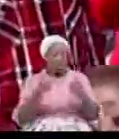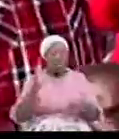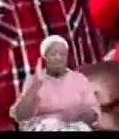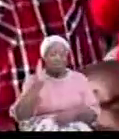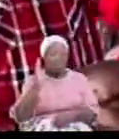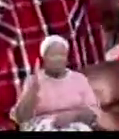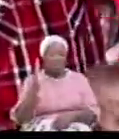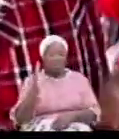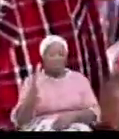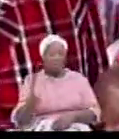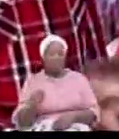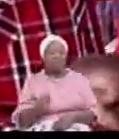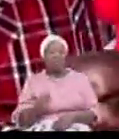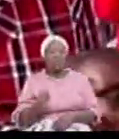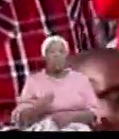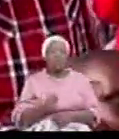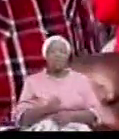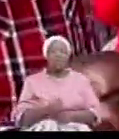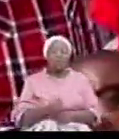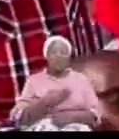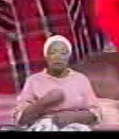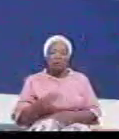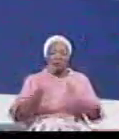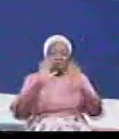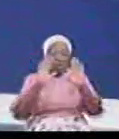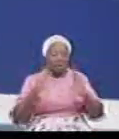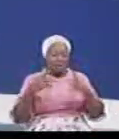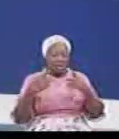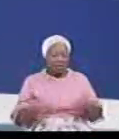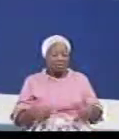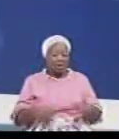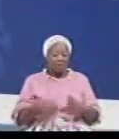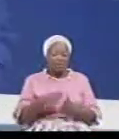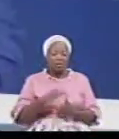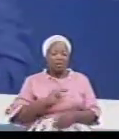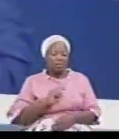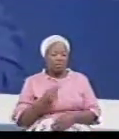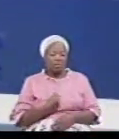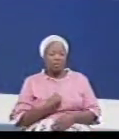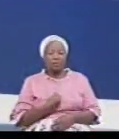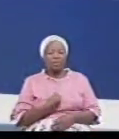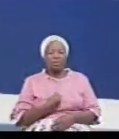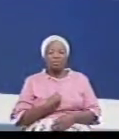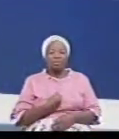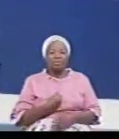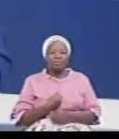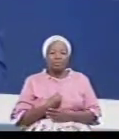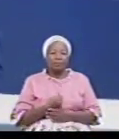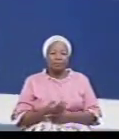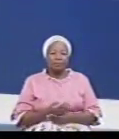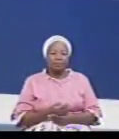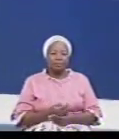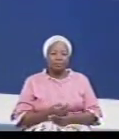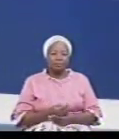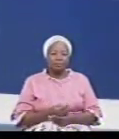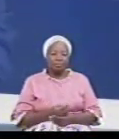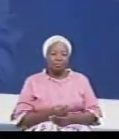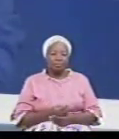you can see me, and you can hear us, this is the time to run here. This is the time to run